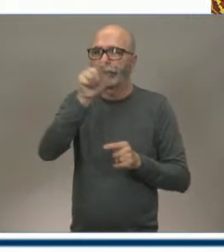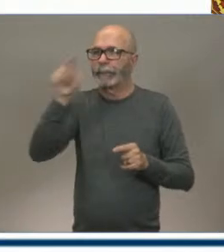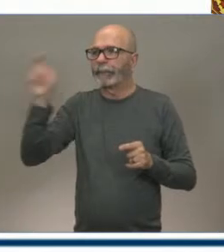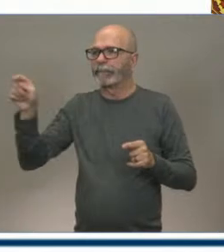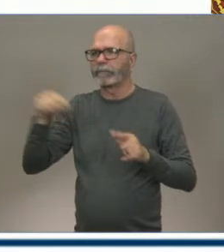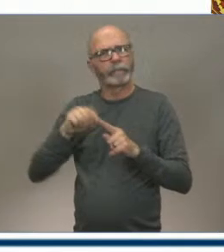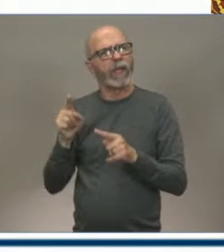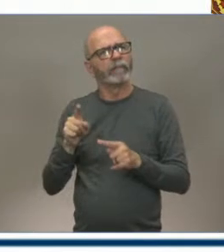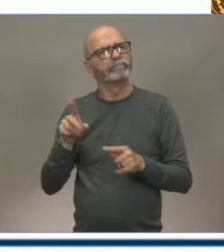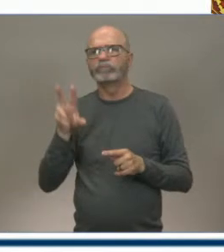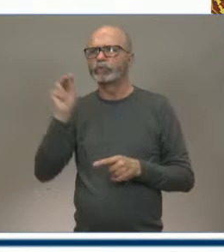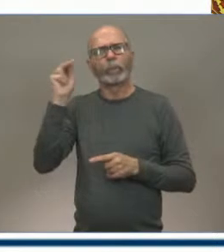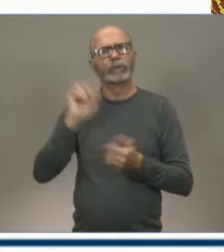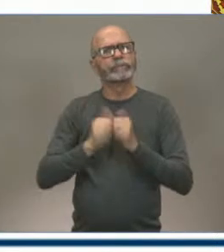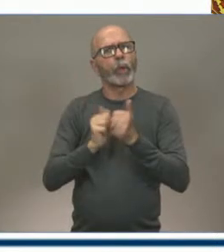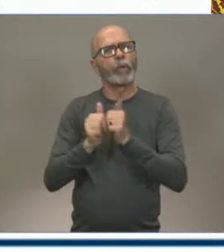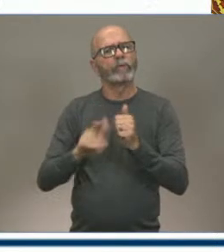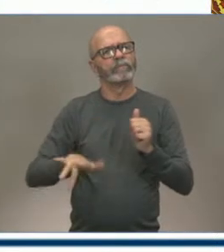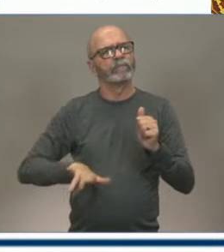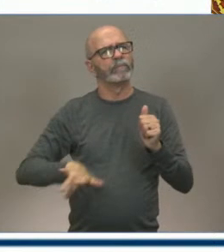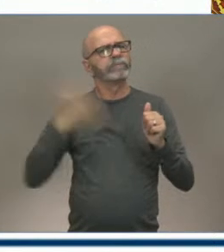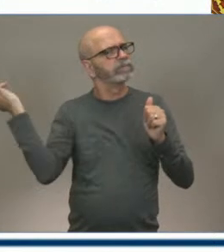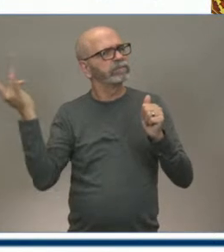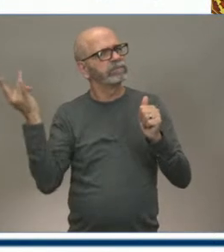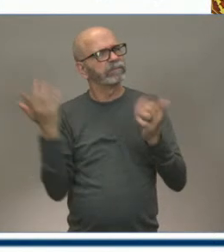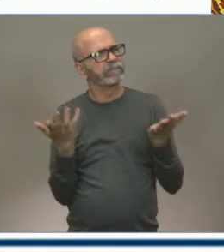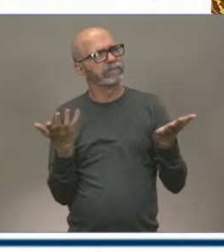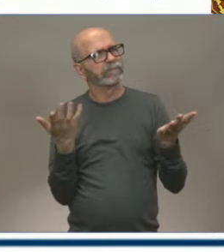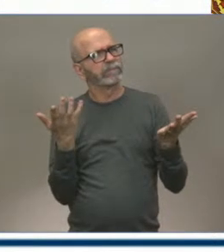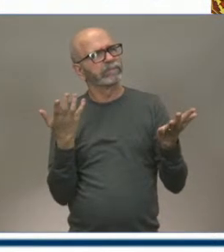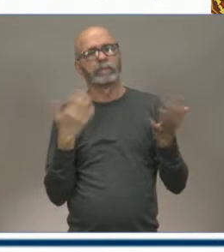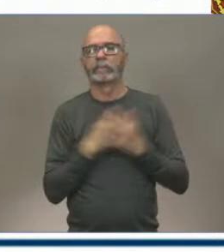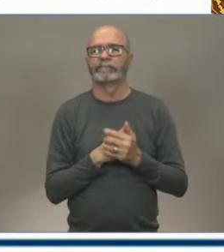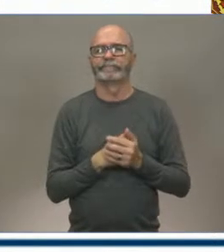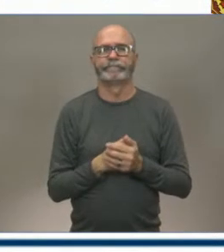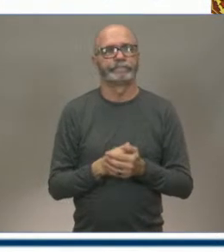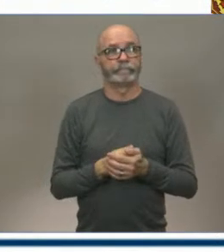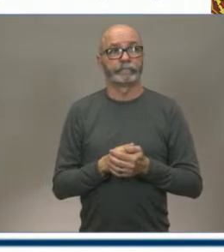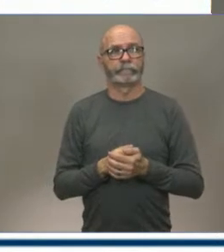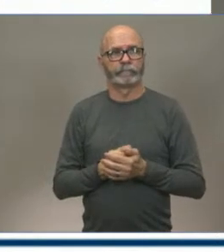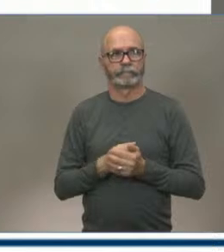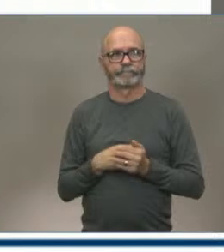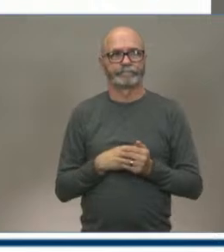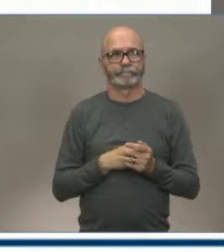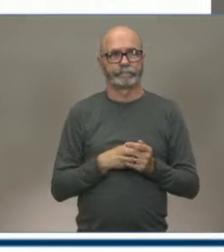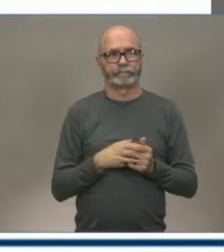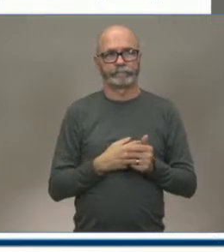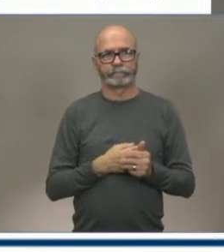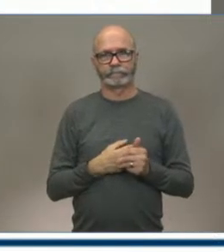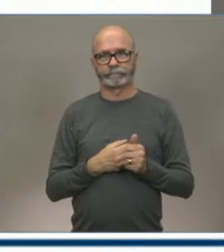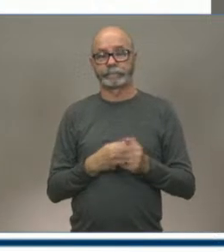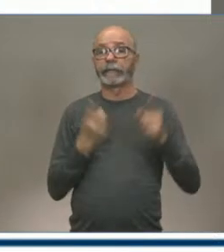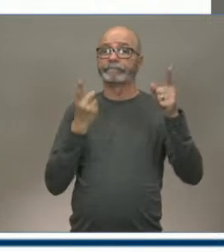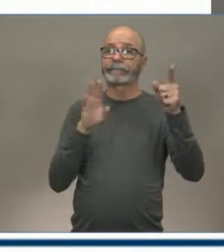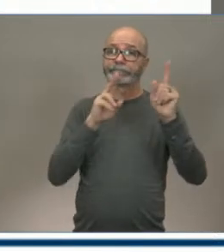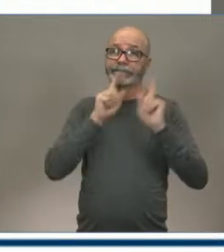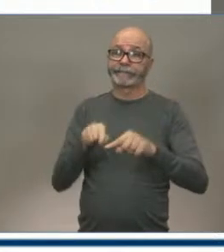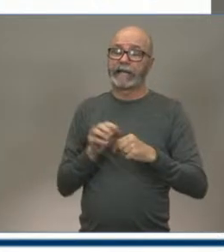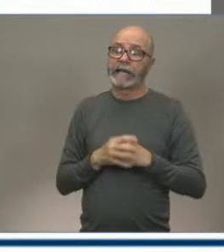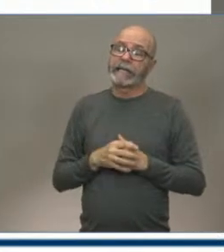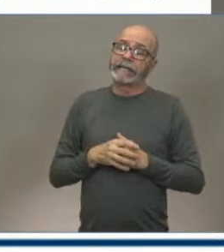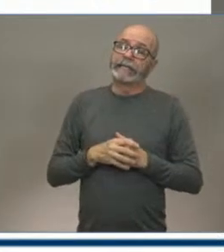now? Well, we know that we certainly know the respect and understand the importance